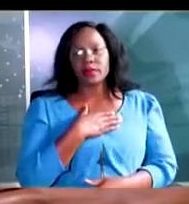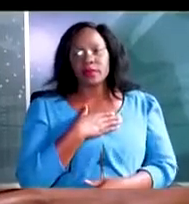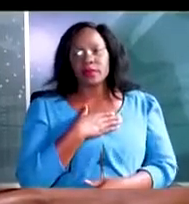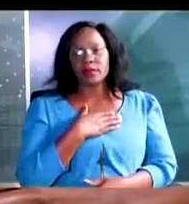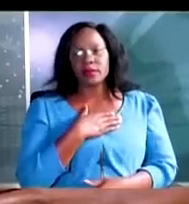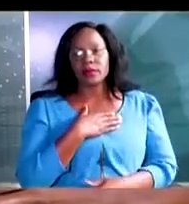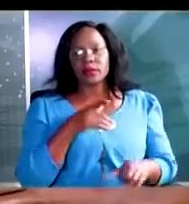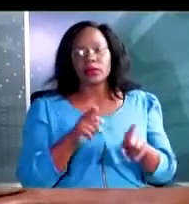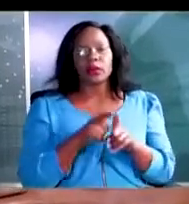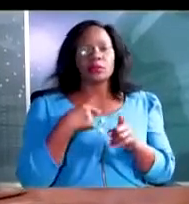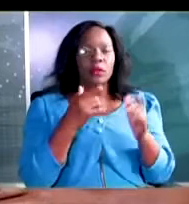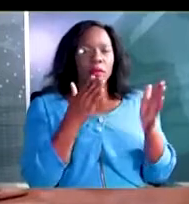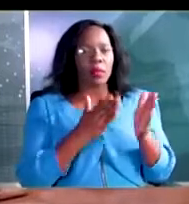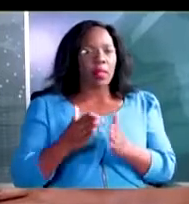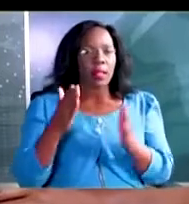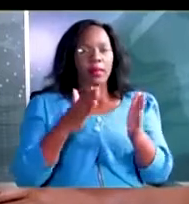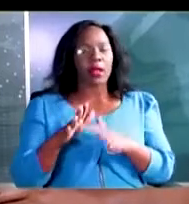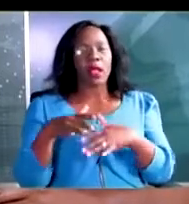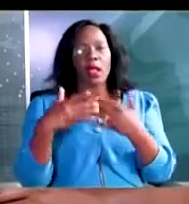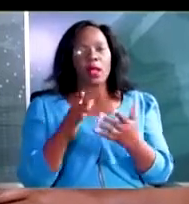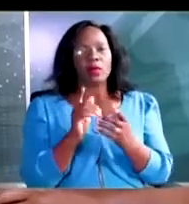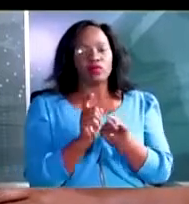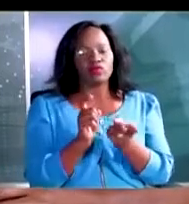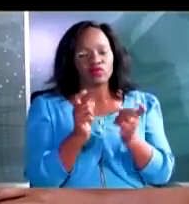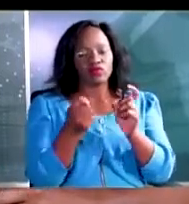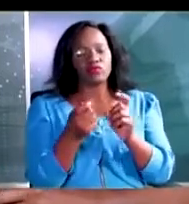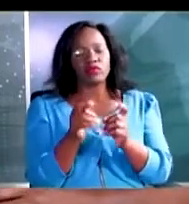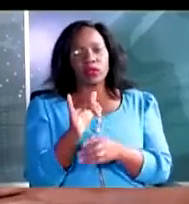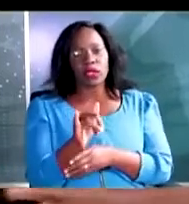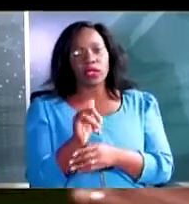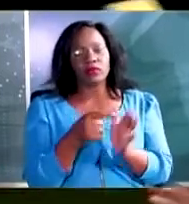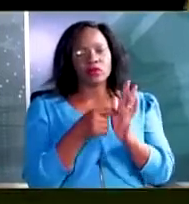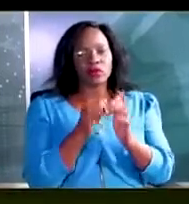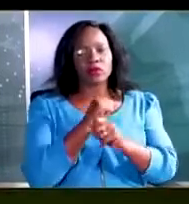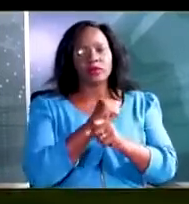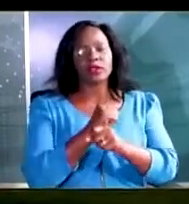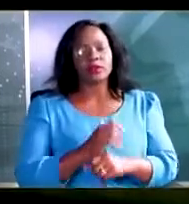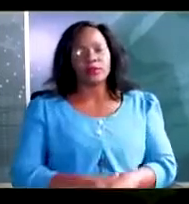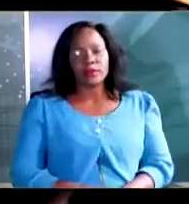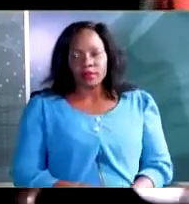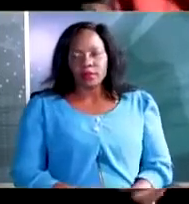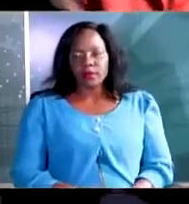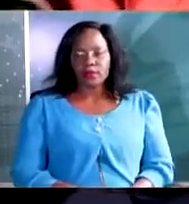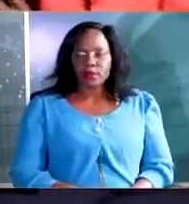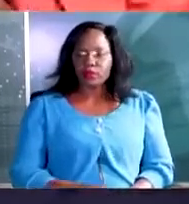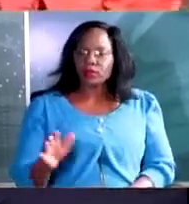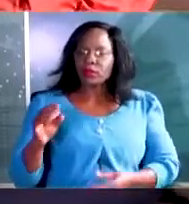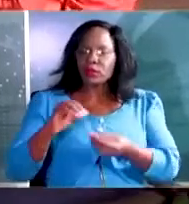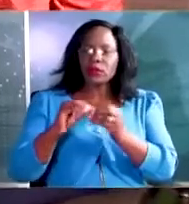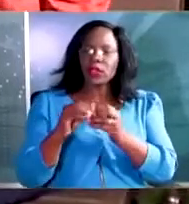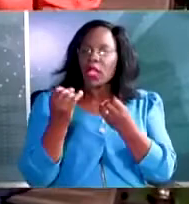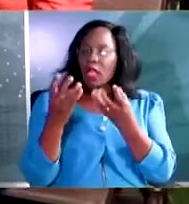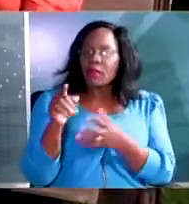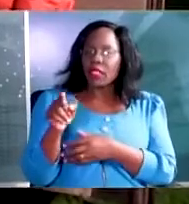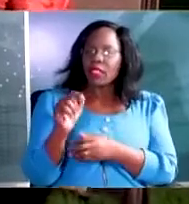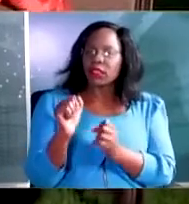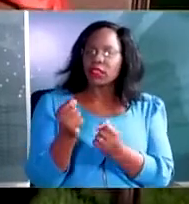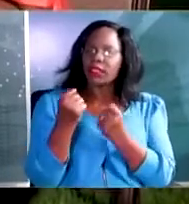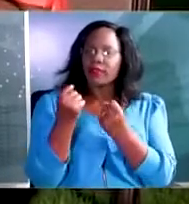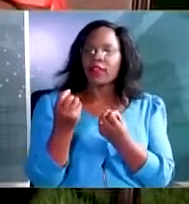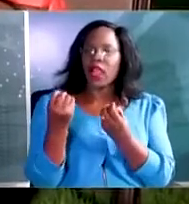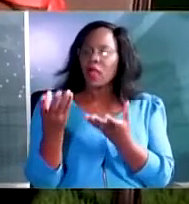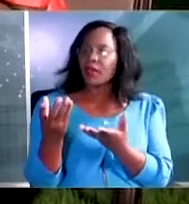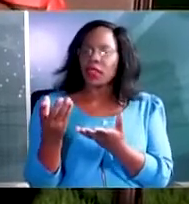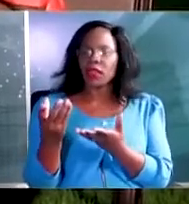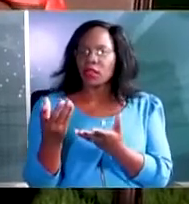and I have a plan on where to start rectifying and shoring up defenses. In terms of numbers, how much has this been able to save in terms